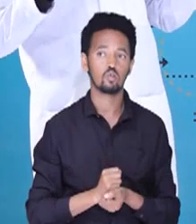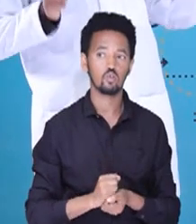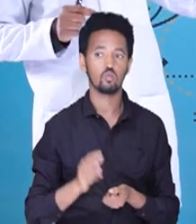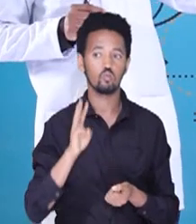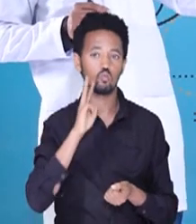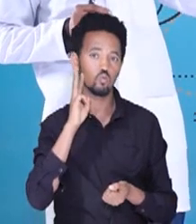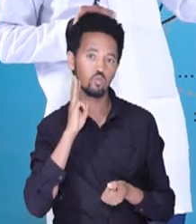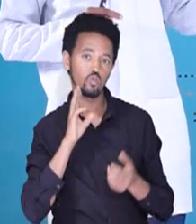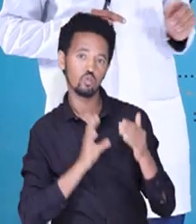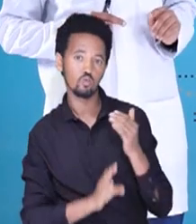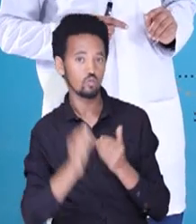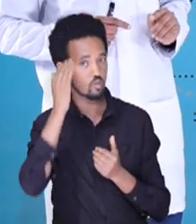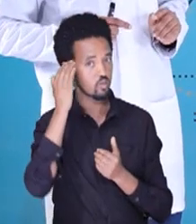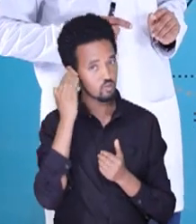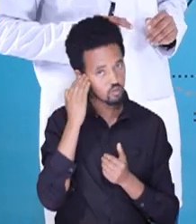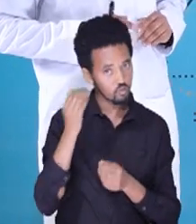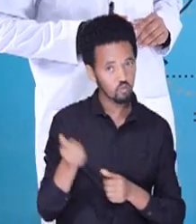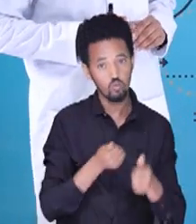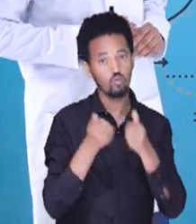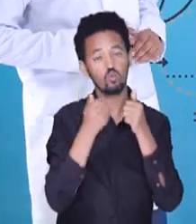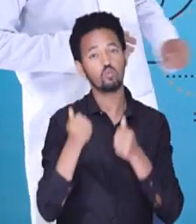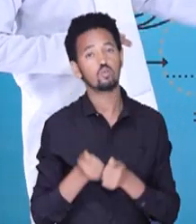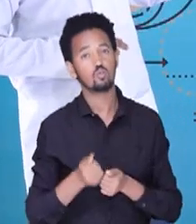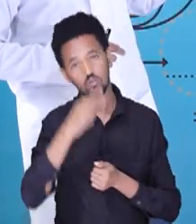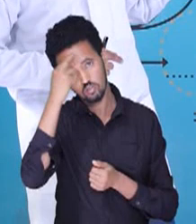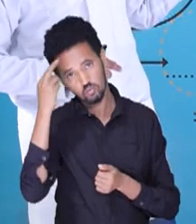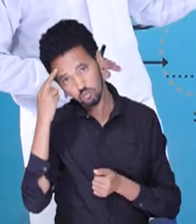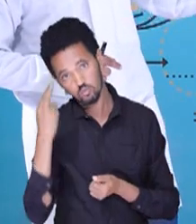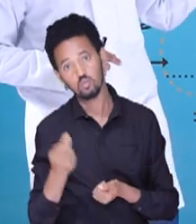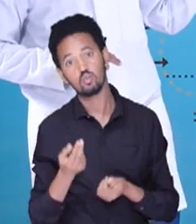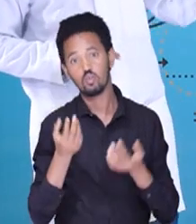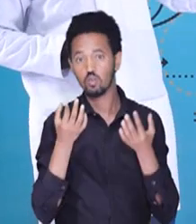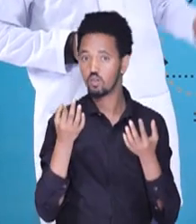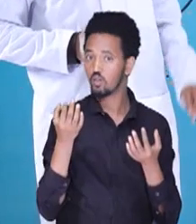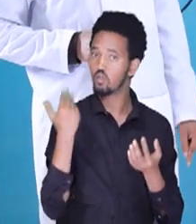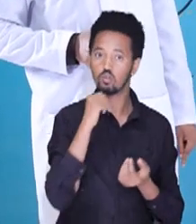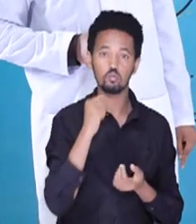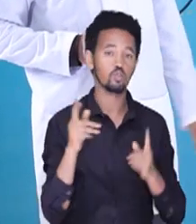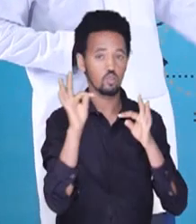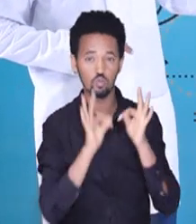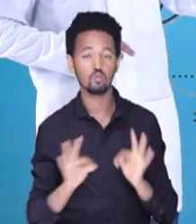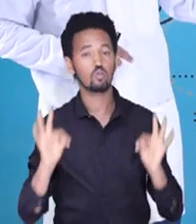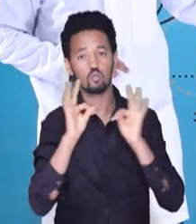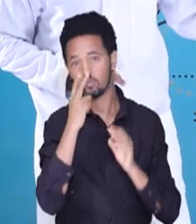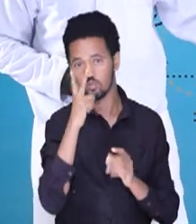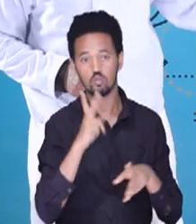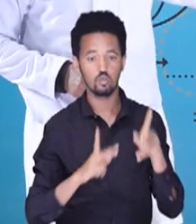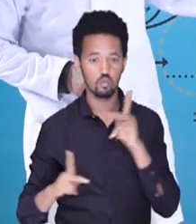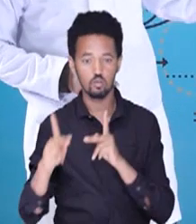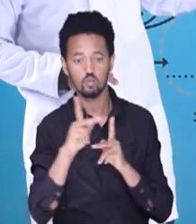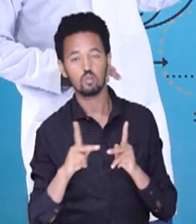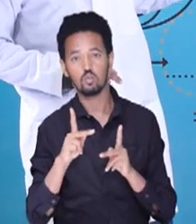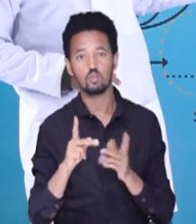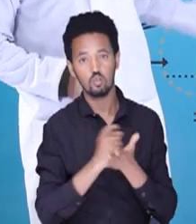would use their minds and follow up reason. According to his theory of government, people had the